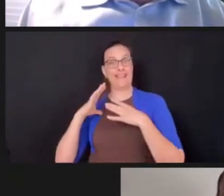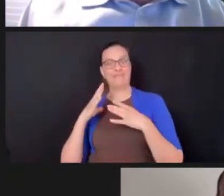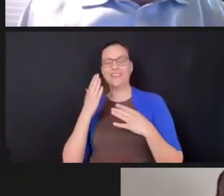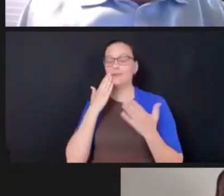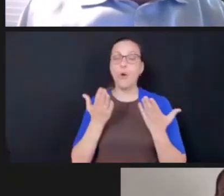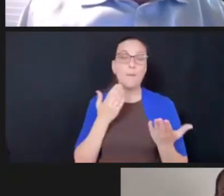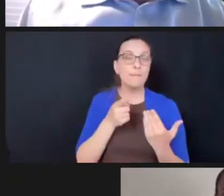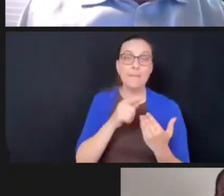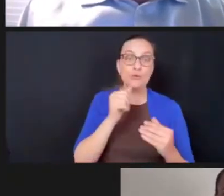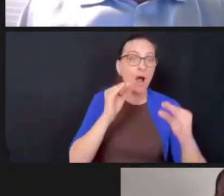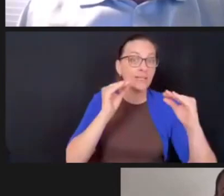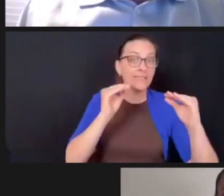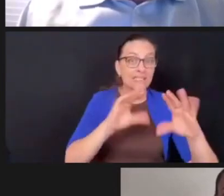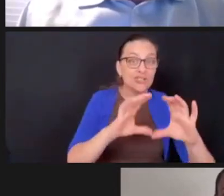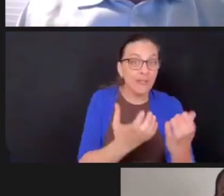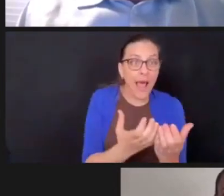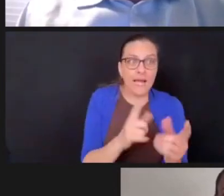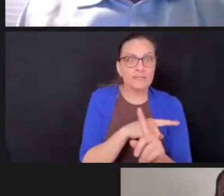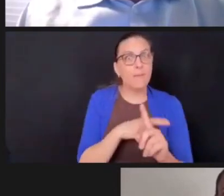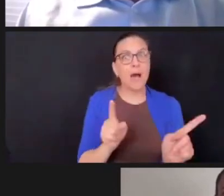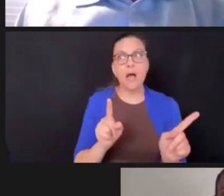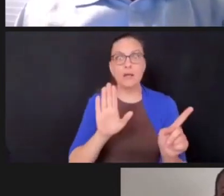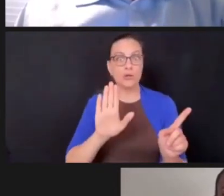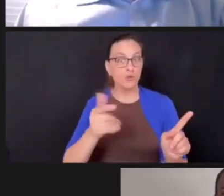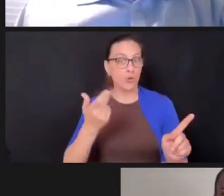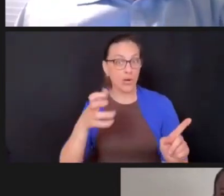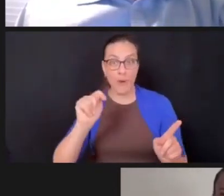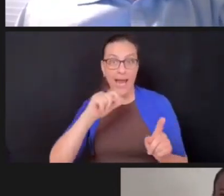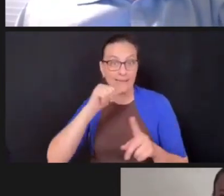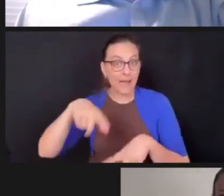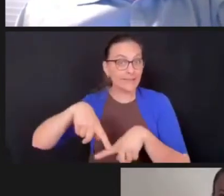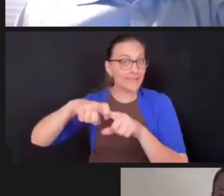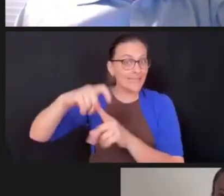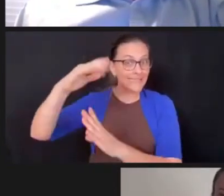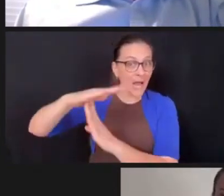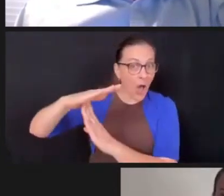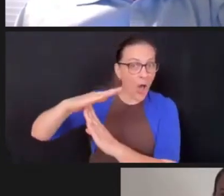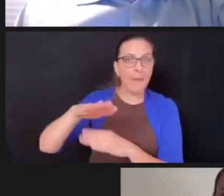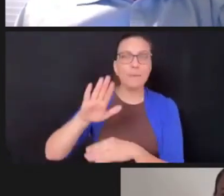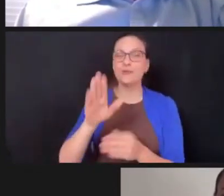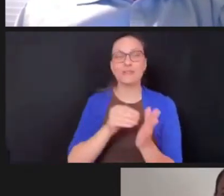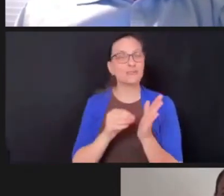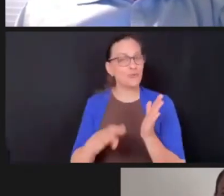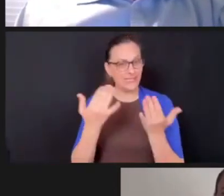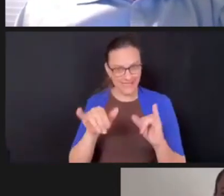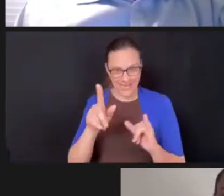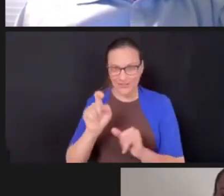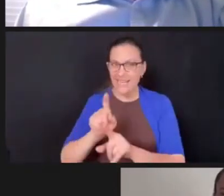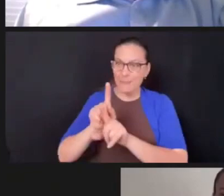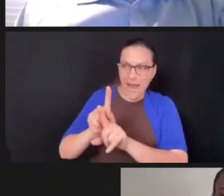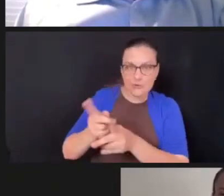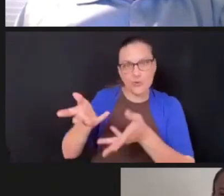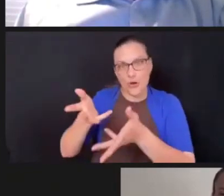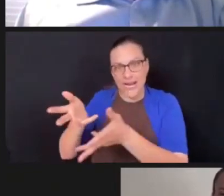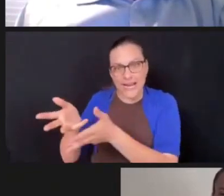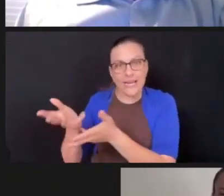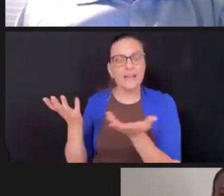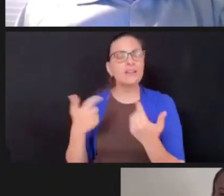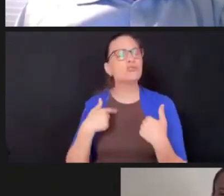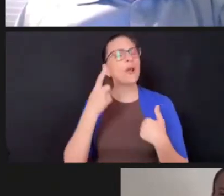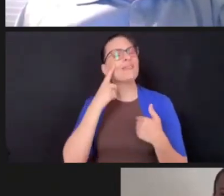your grants don't stop, your students still need mentoring. So I think to the extent that programs kind